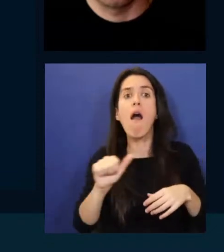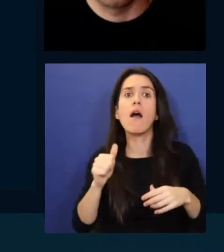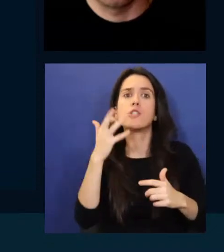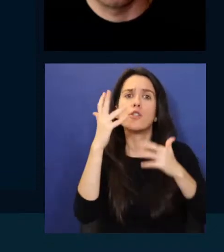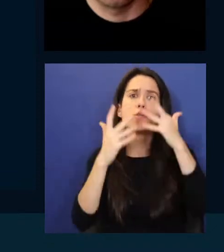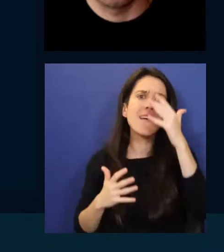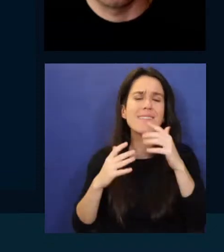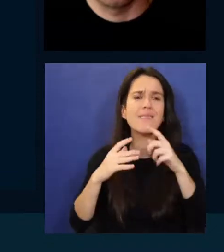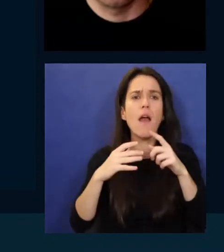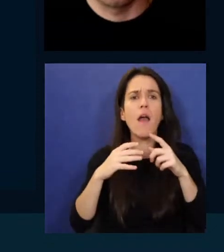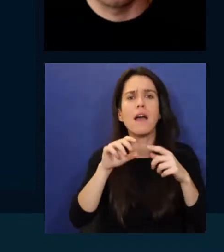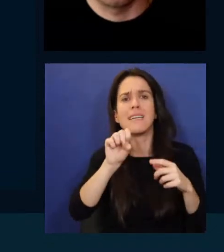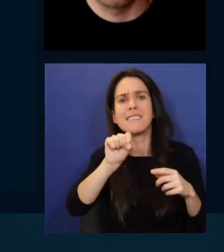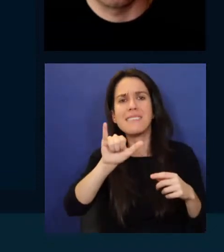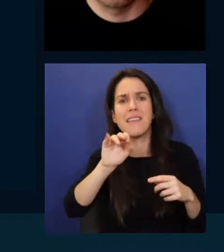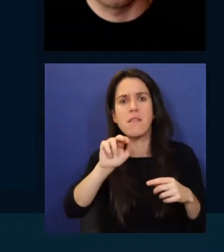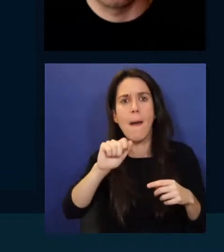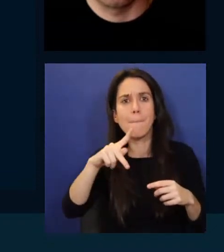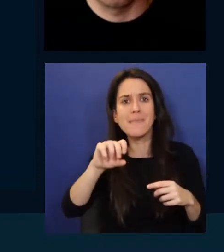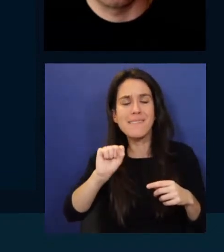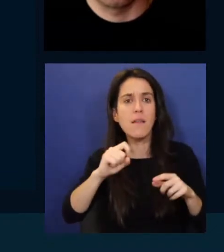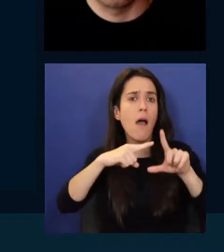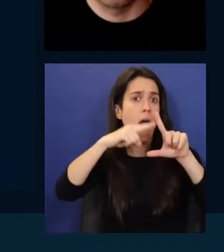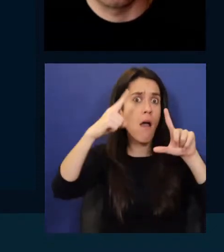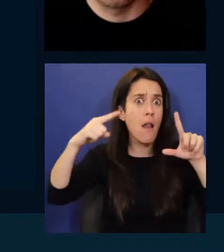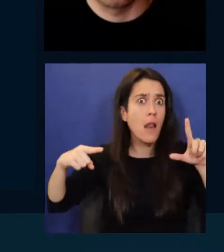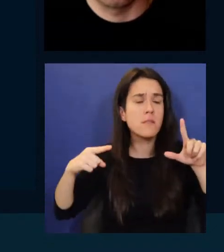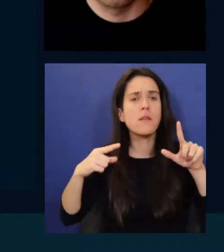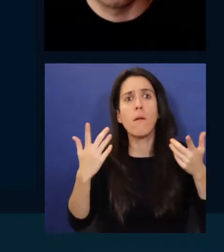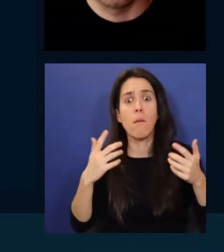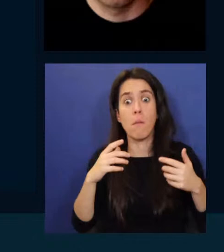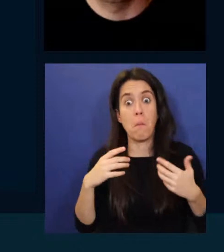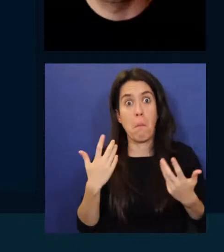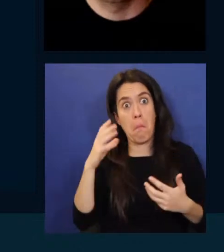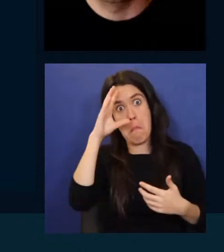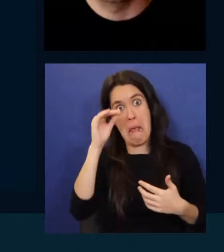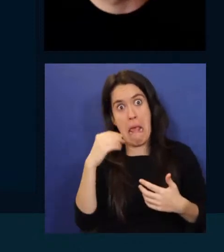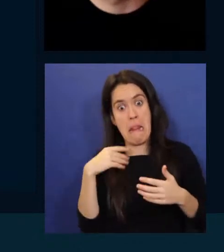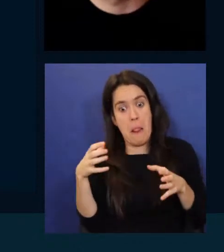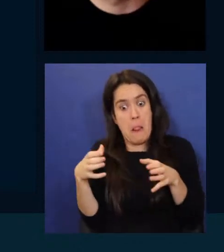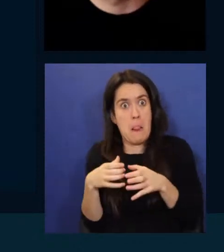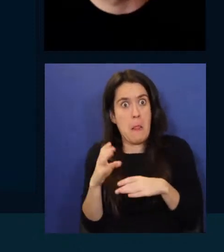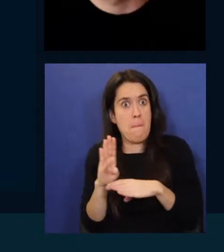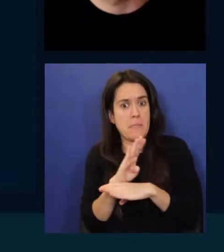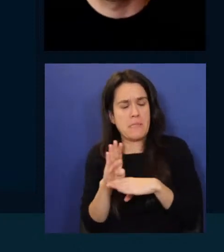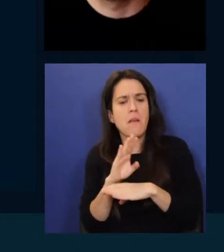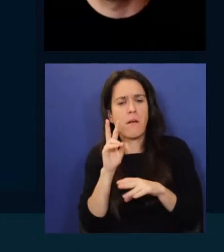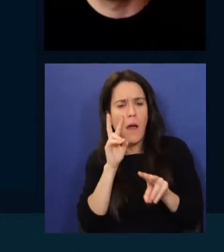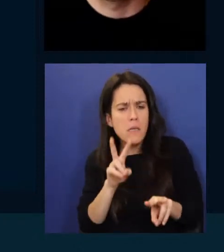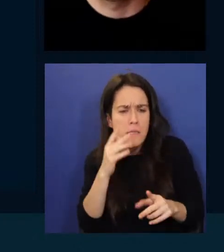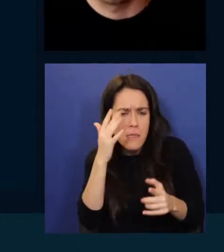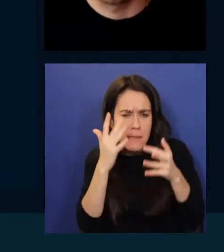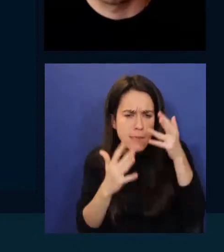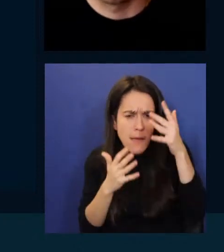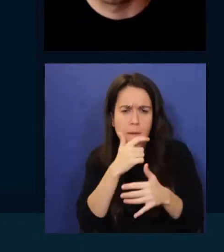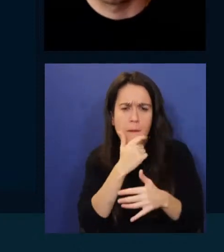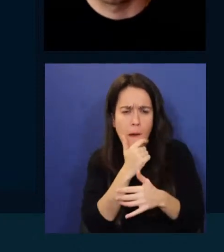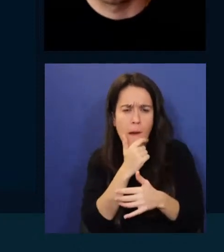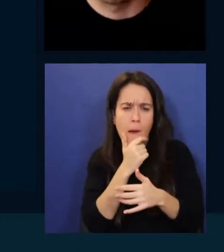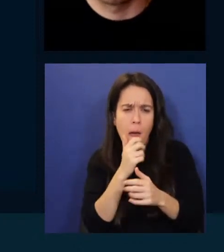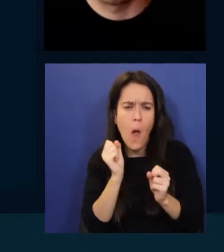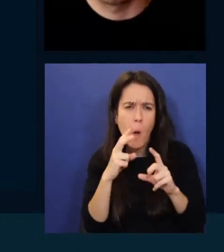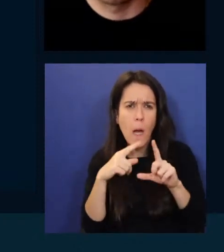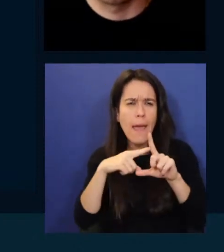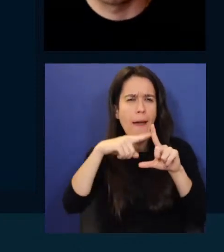Analytics, John and other data engineers at Fabricam can explore the data using a familiar analytics